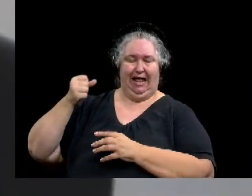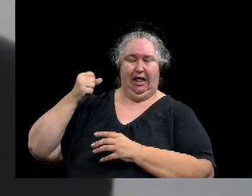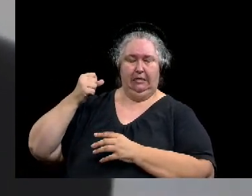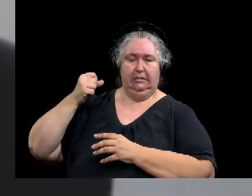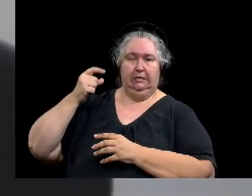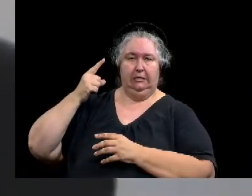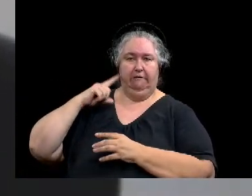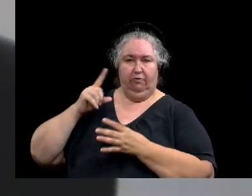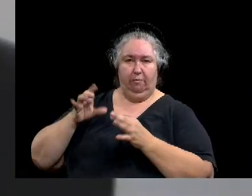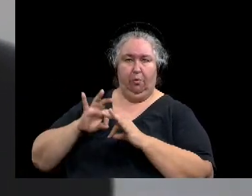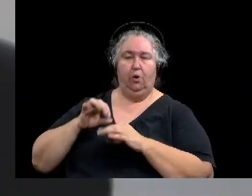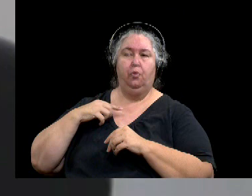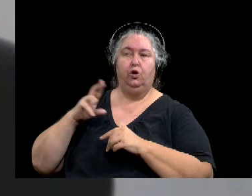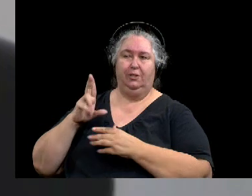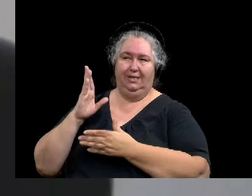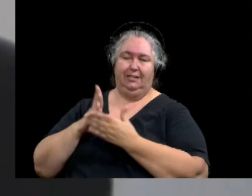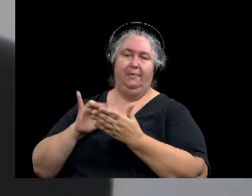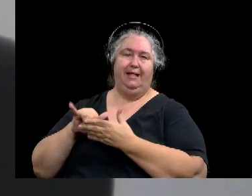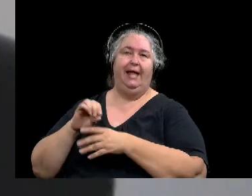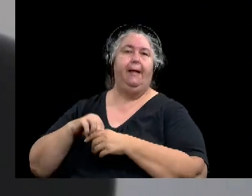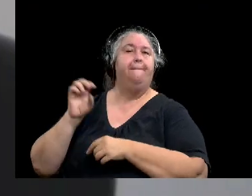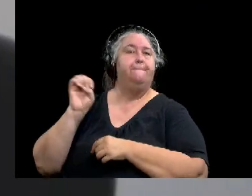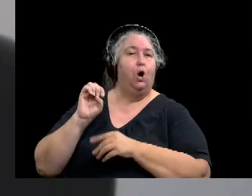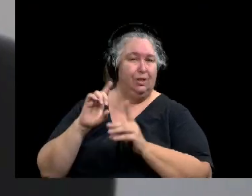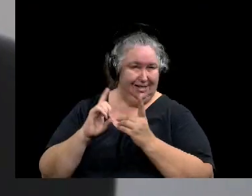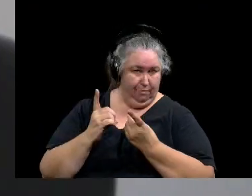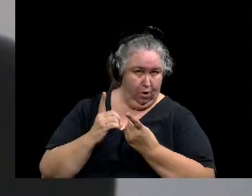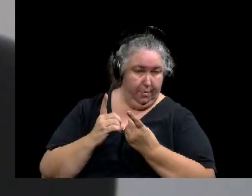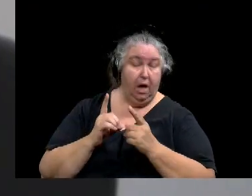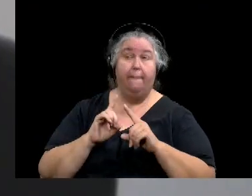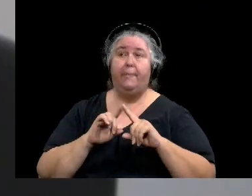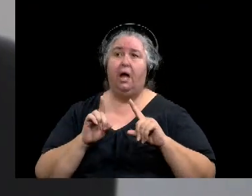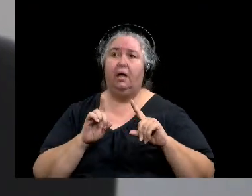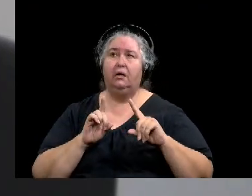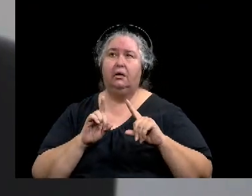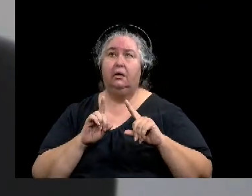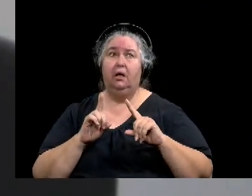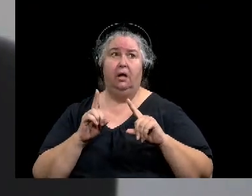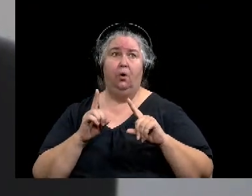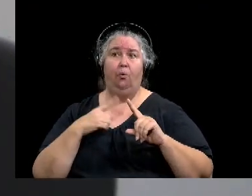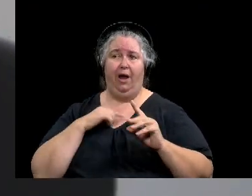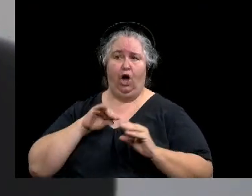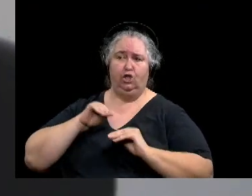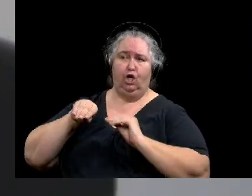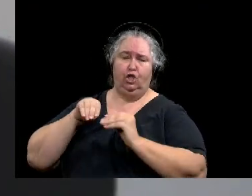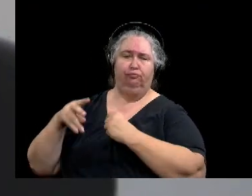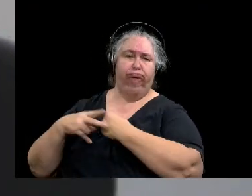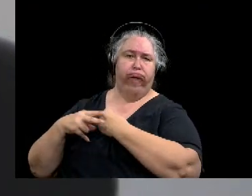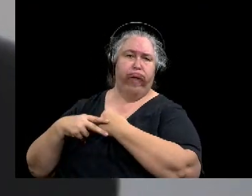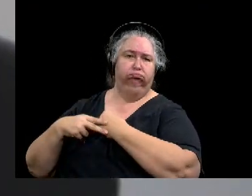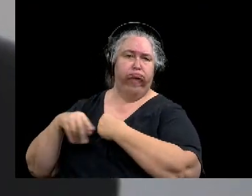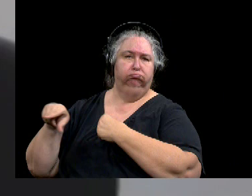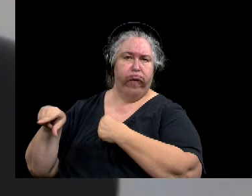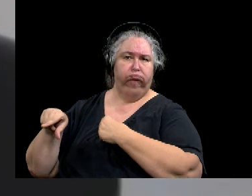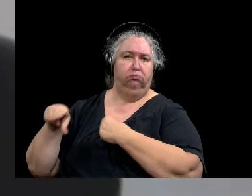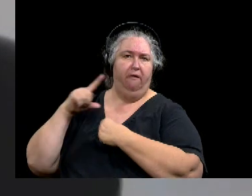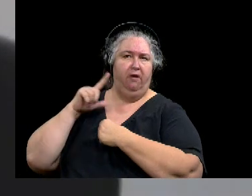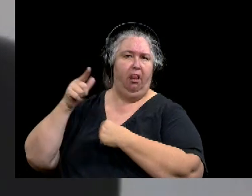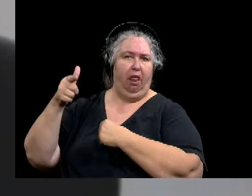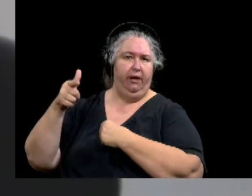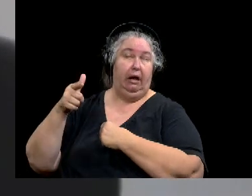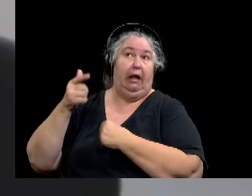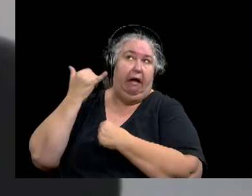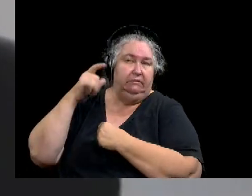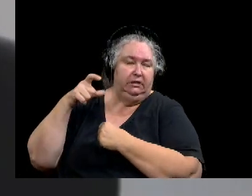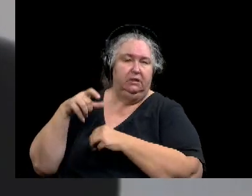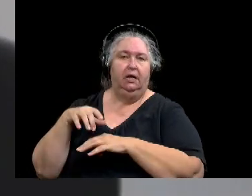are using some of that in our emergency department, but we are stockpiling that for later.